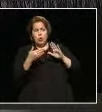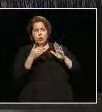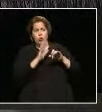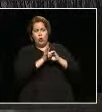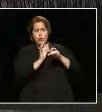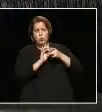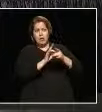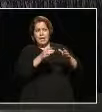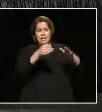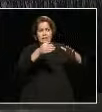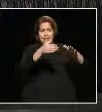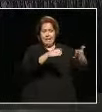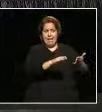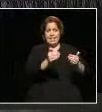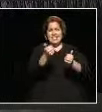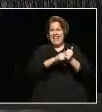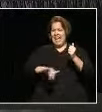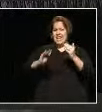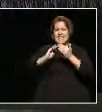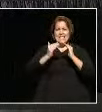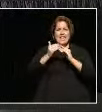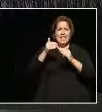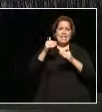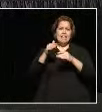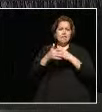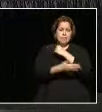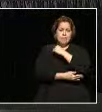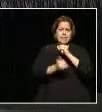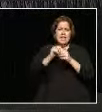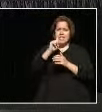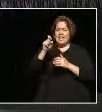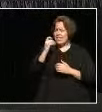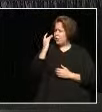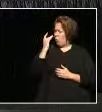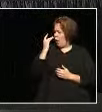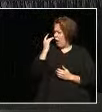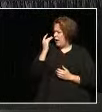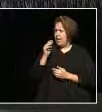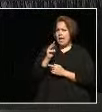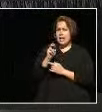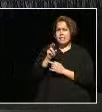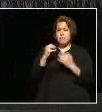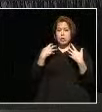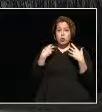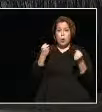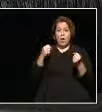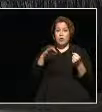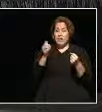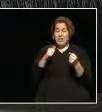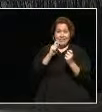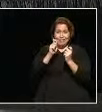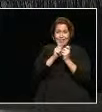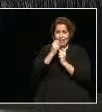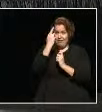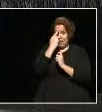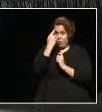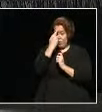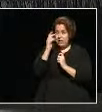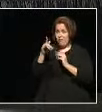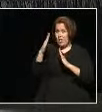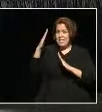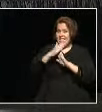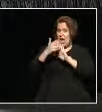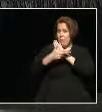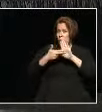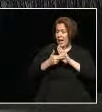than any other major urban county in Texas. Why is this the case, and has Metro Health found any specific reasons for this top